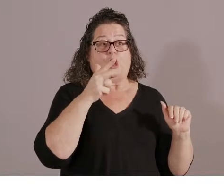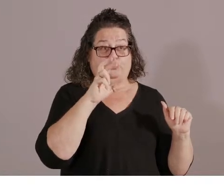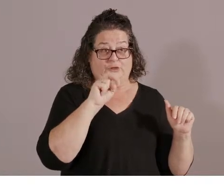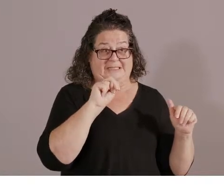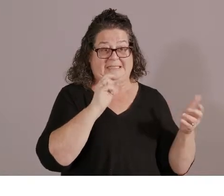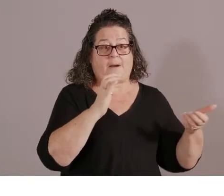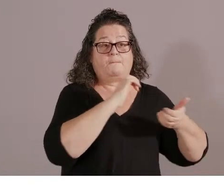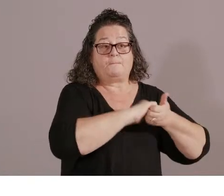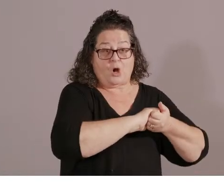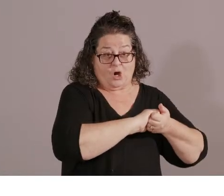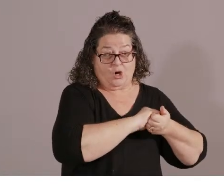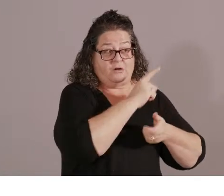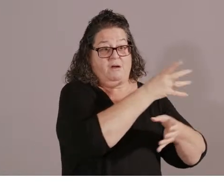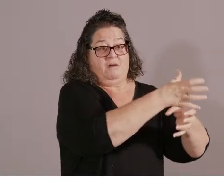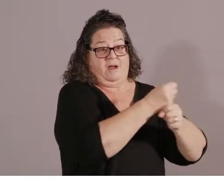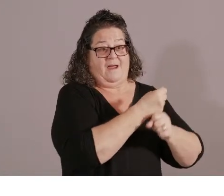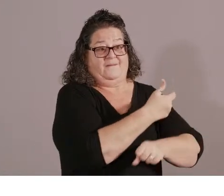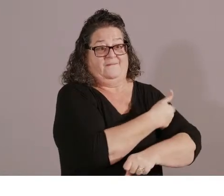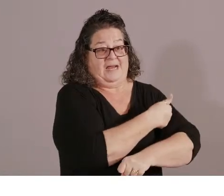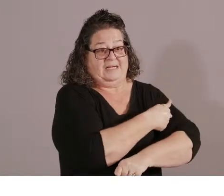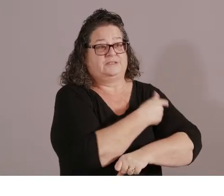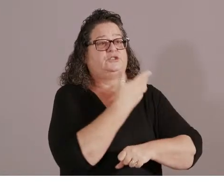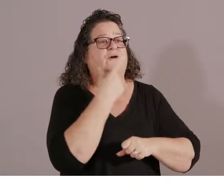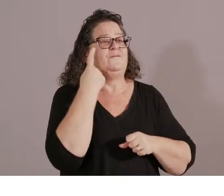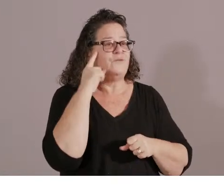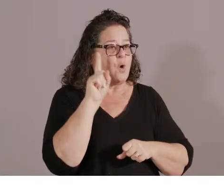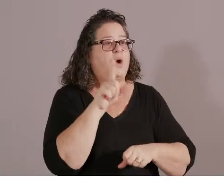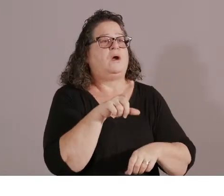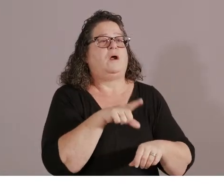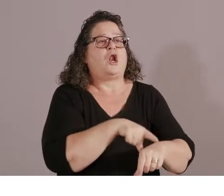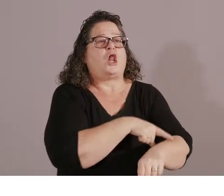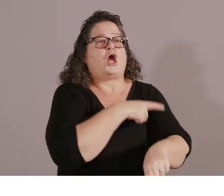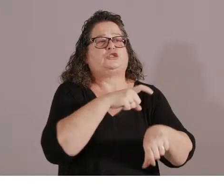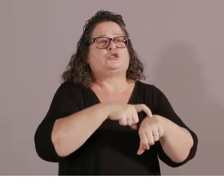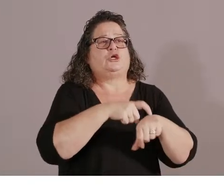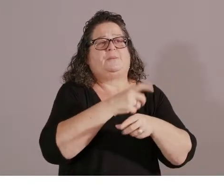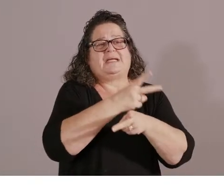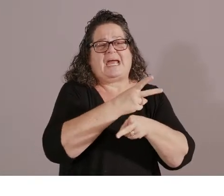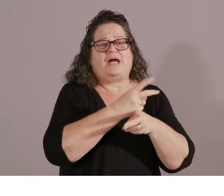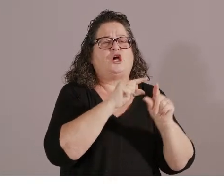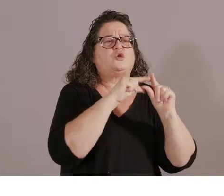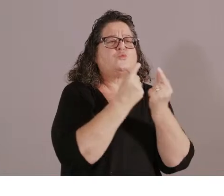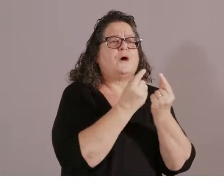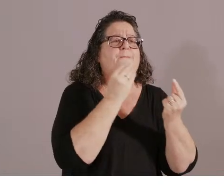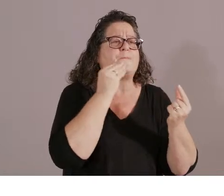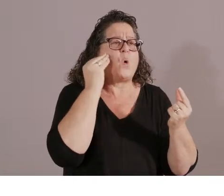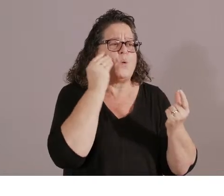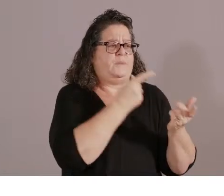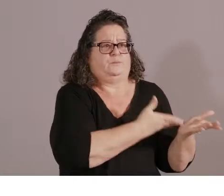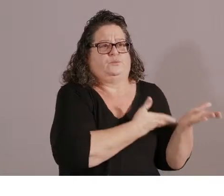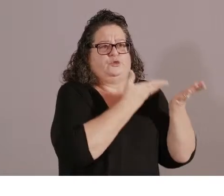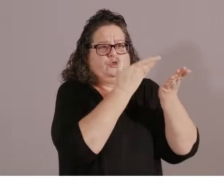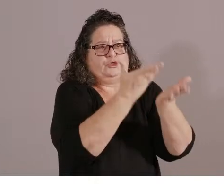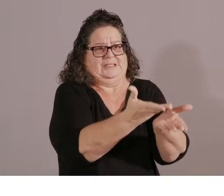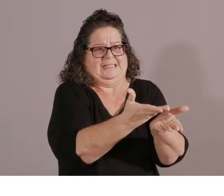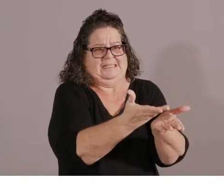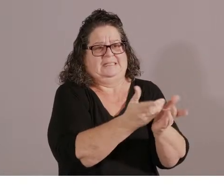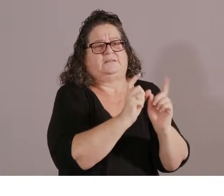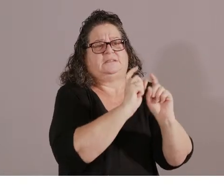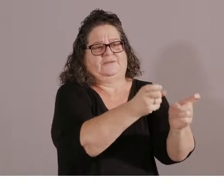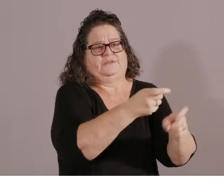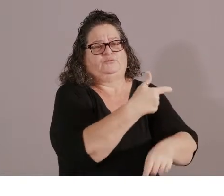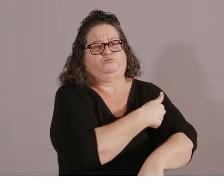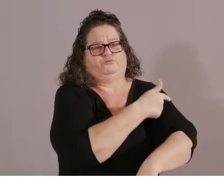facilities here in Arizona. We continue to work with them and allocate vaccine to get those high priority residents